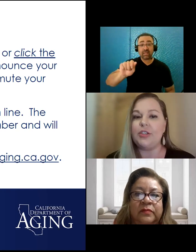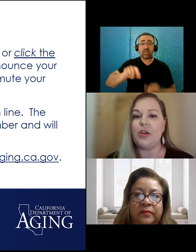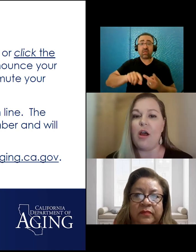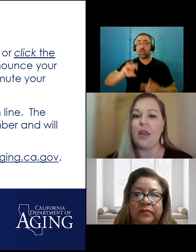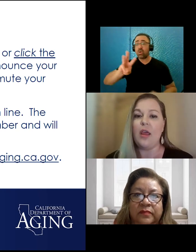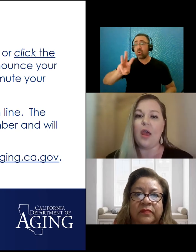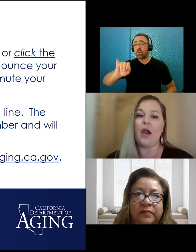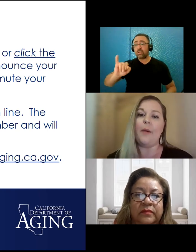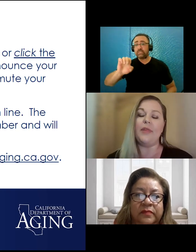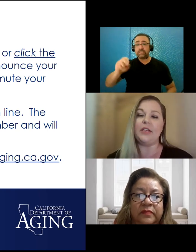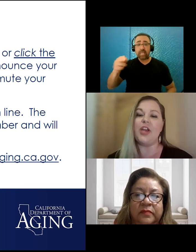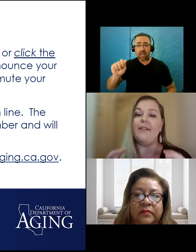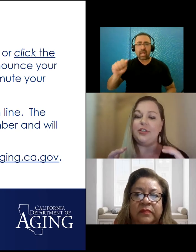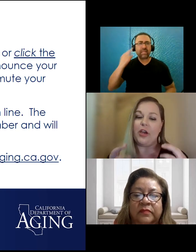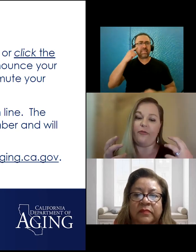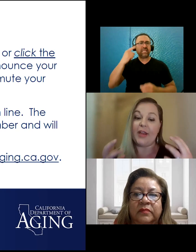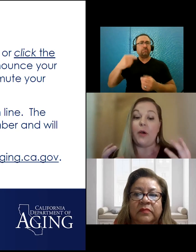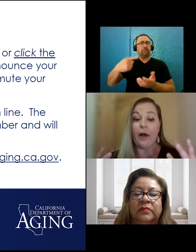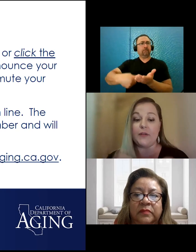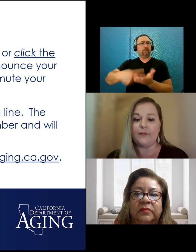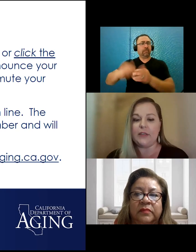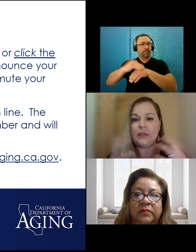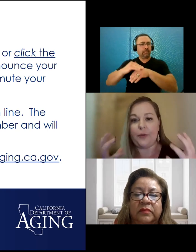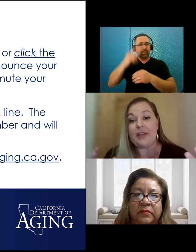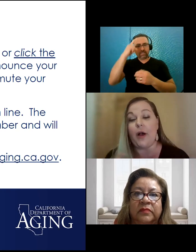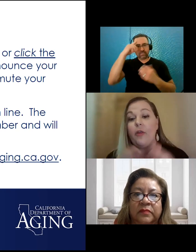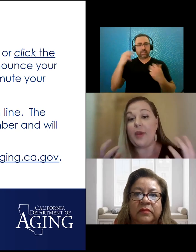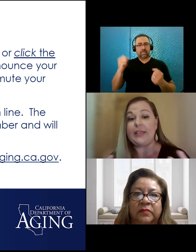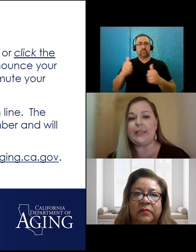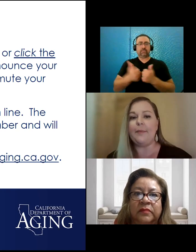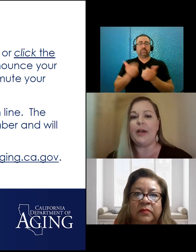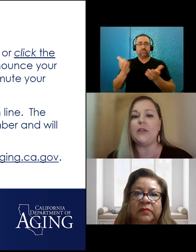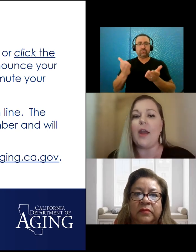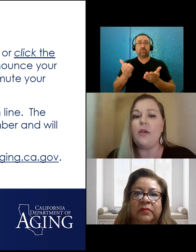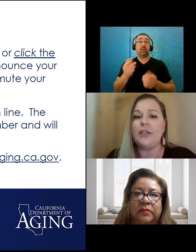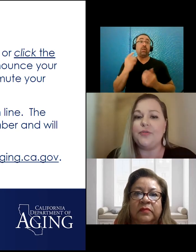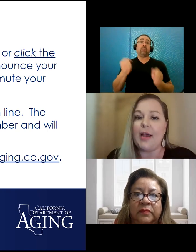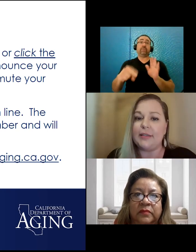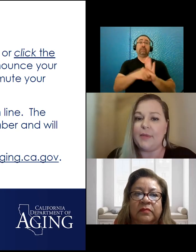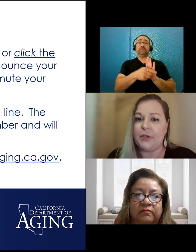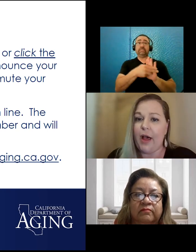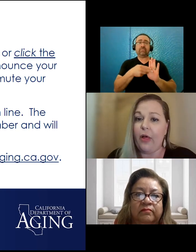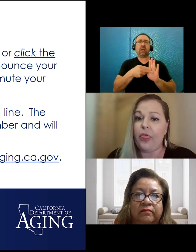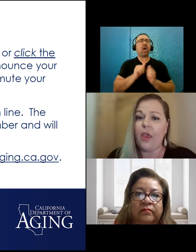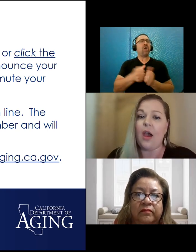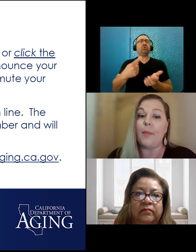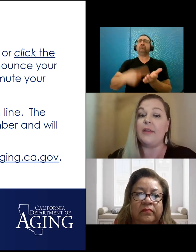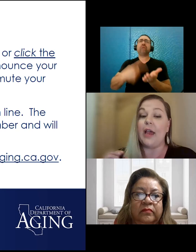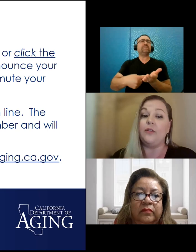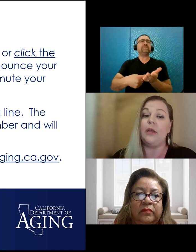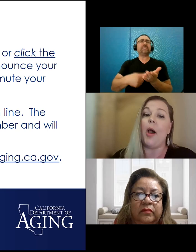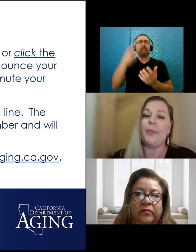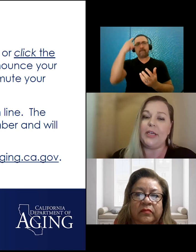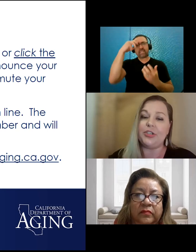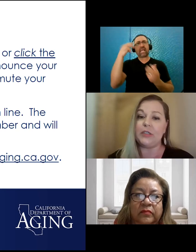both touched on the challenge of mental health services or mental health being a stigma. So how do you address mental health among